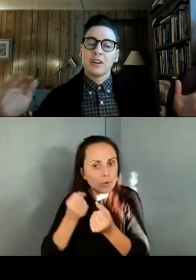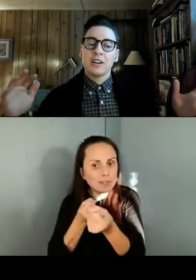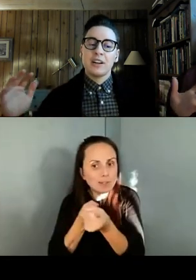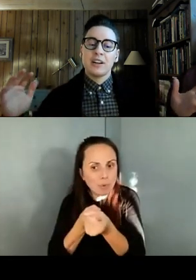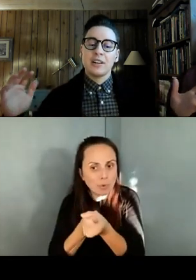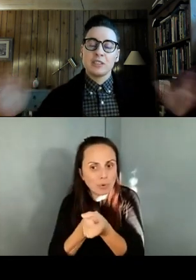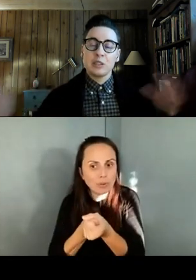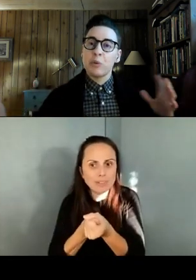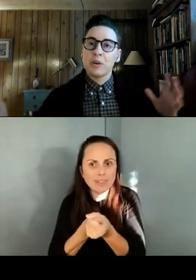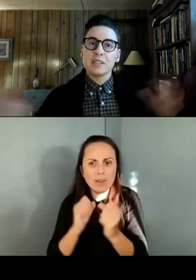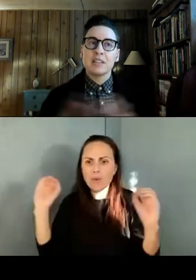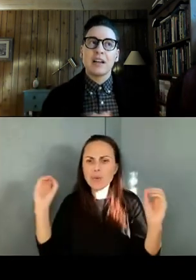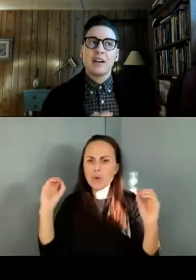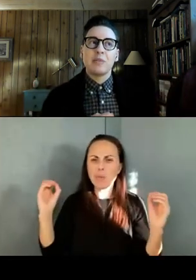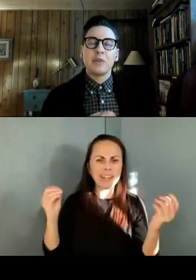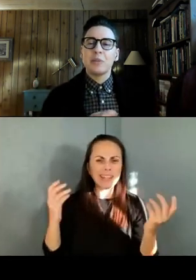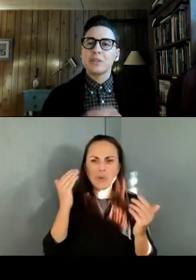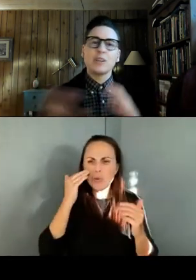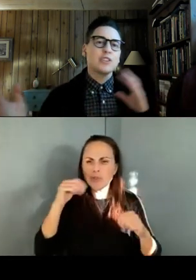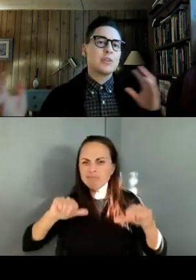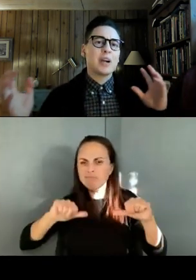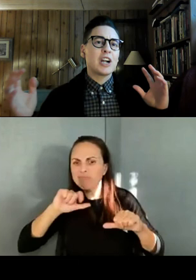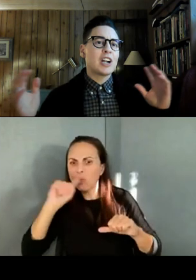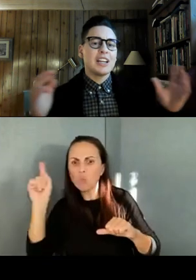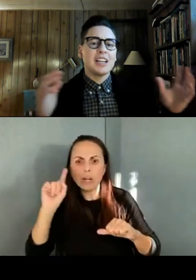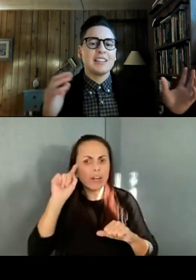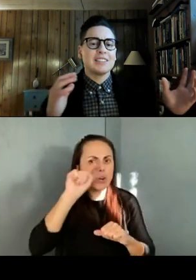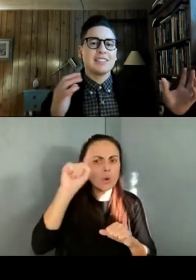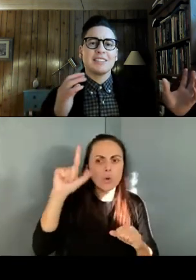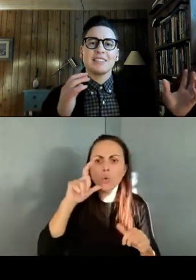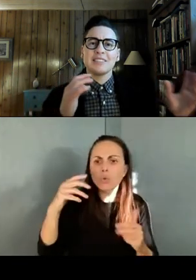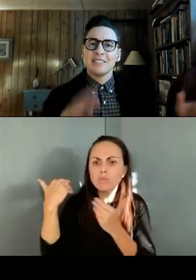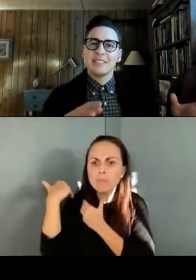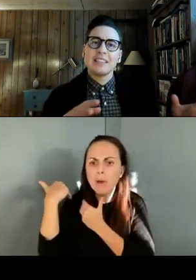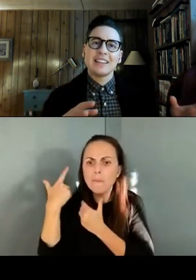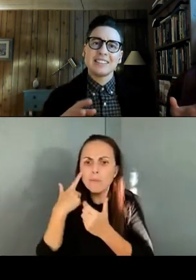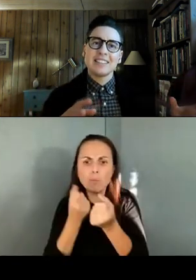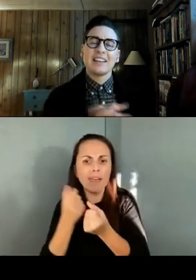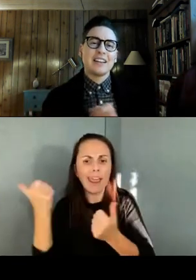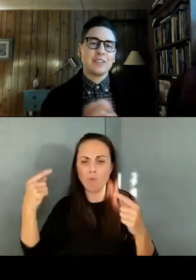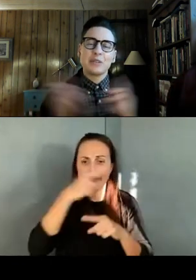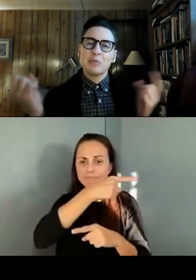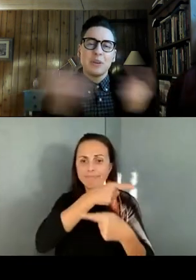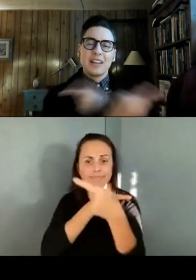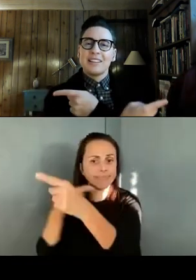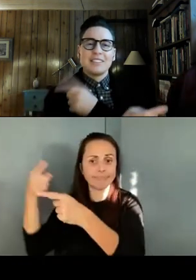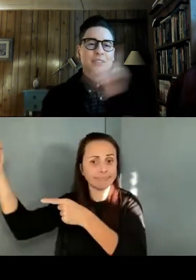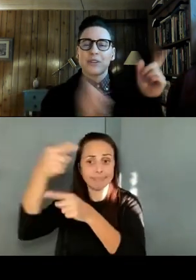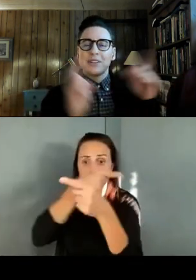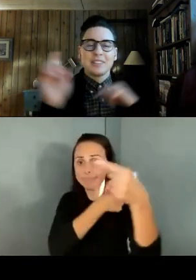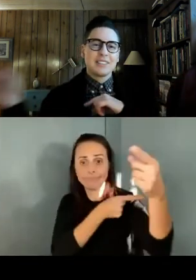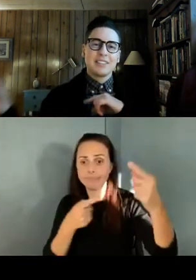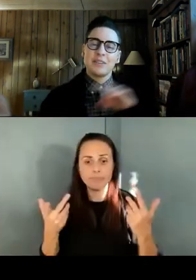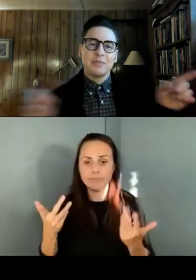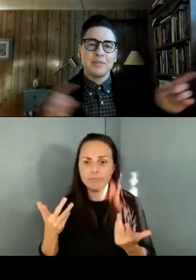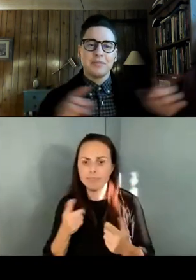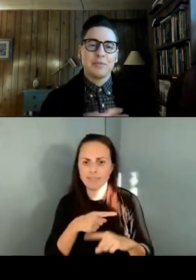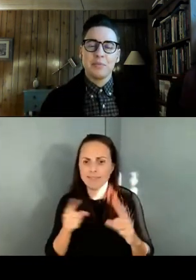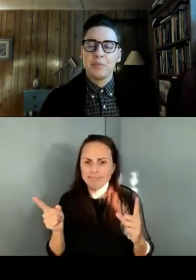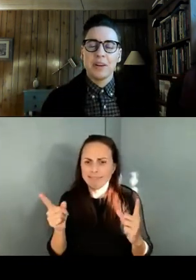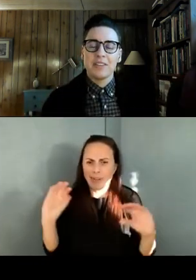for supports, nobody's quite sure where it sits, and everyone's pointing towards, you